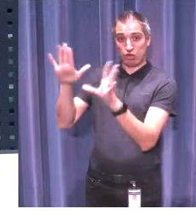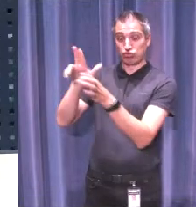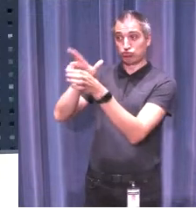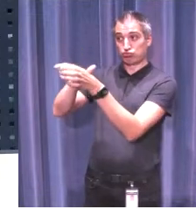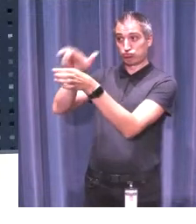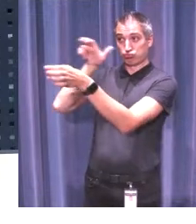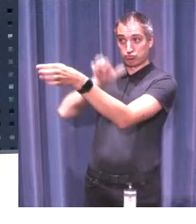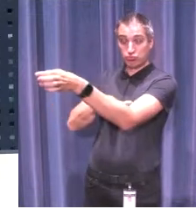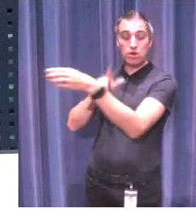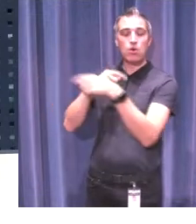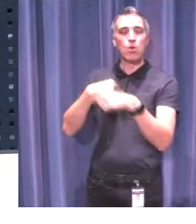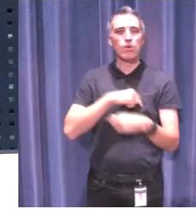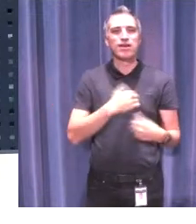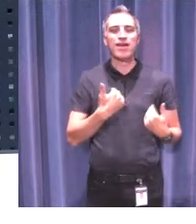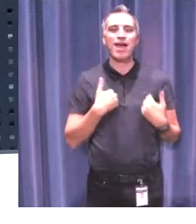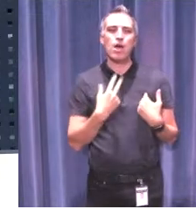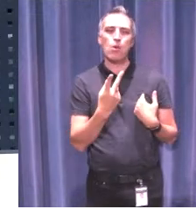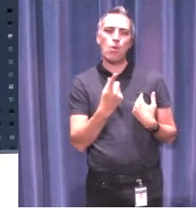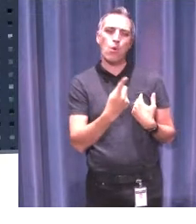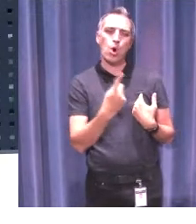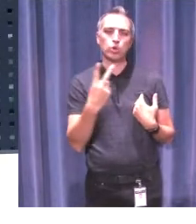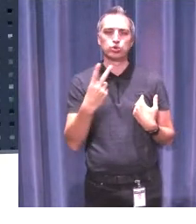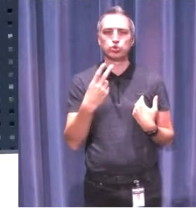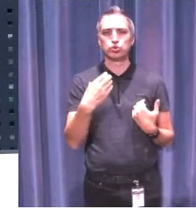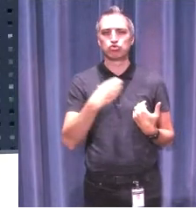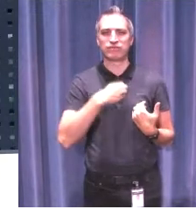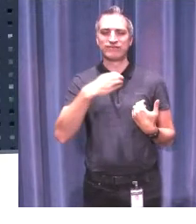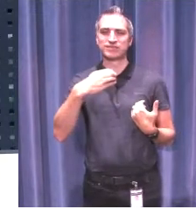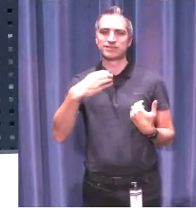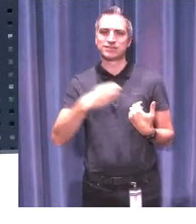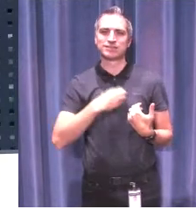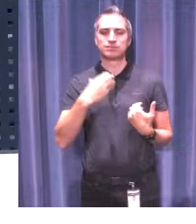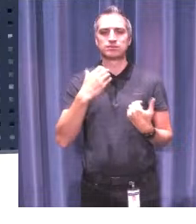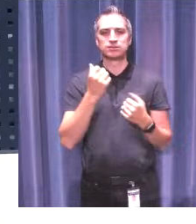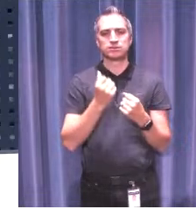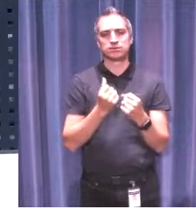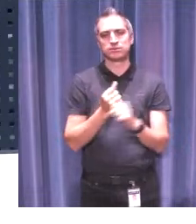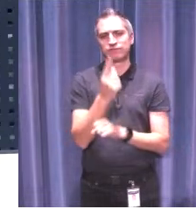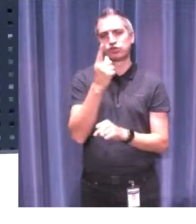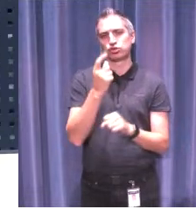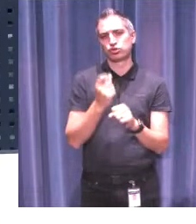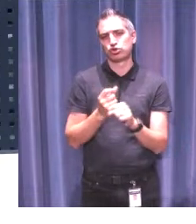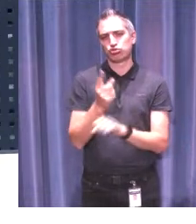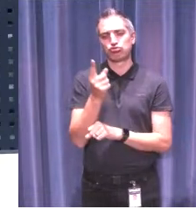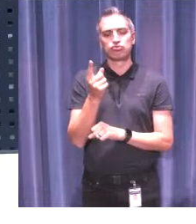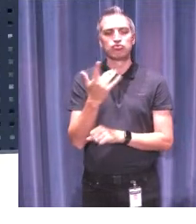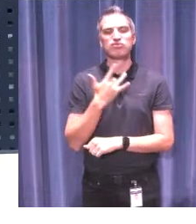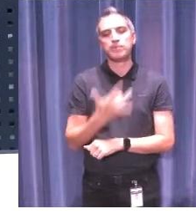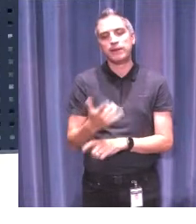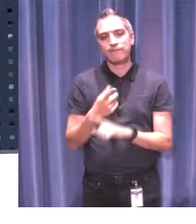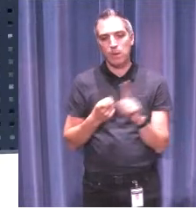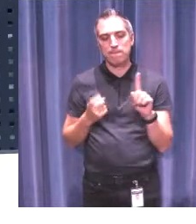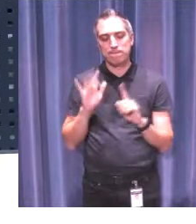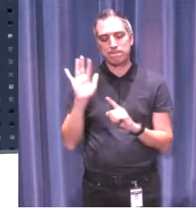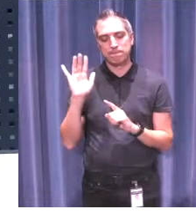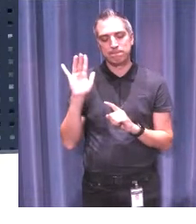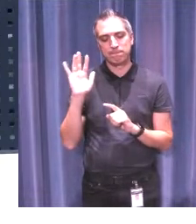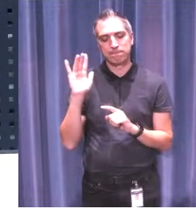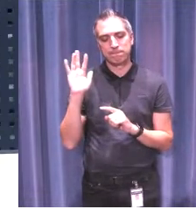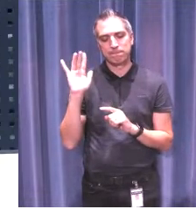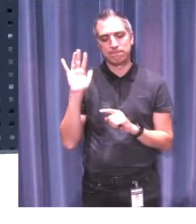or 2 grievances per year, typically from the